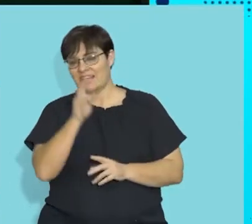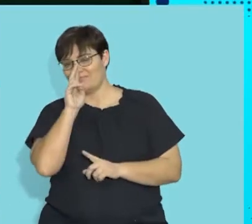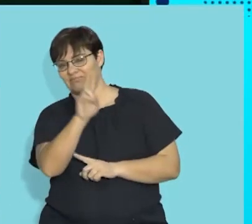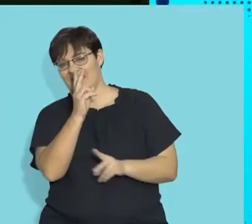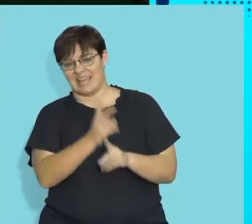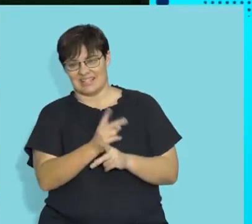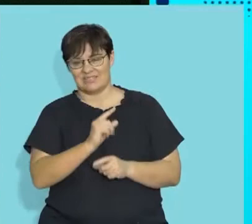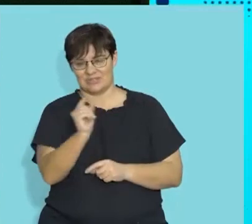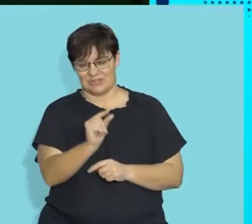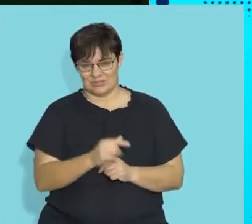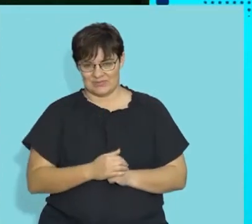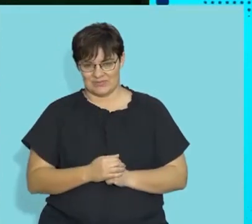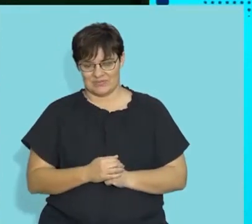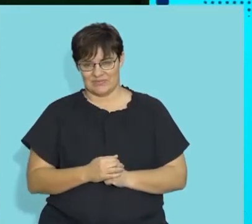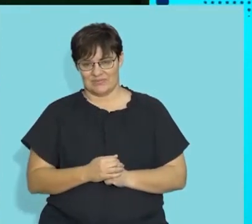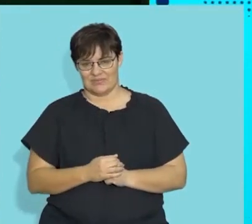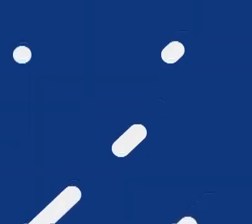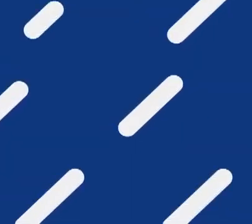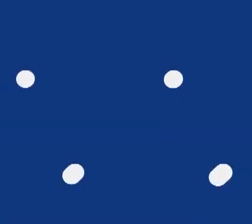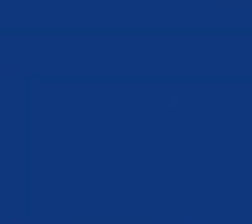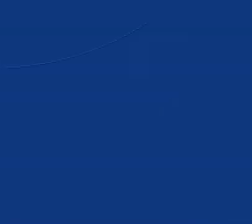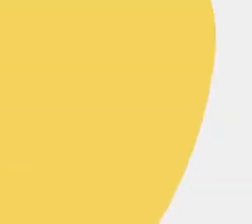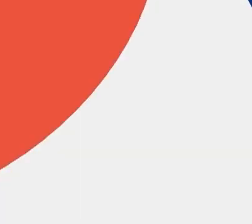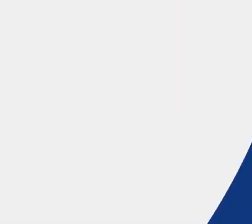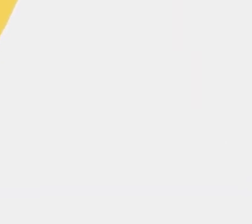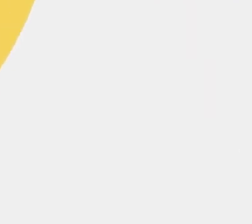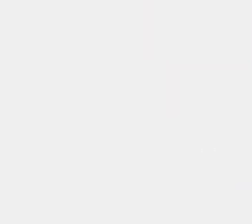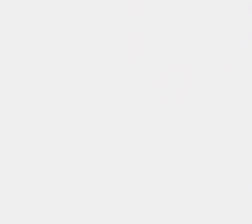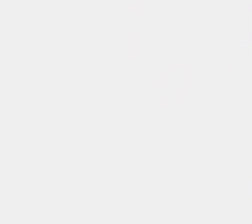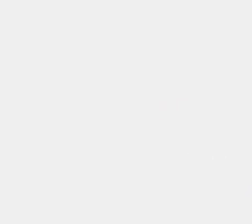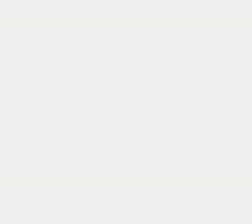I look forward to seeing you again sometime soon.